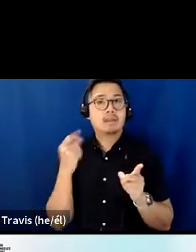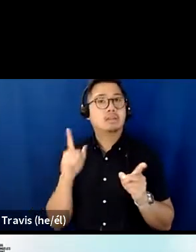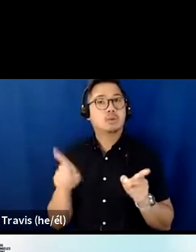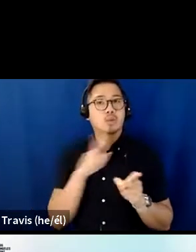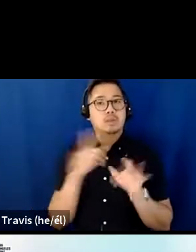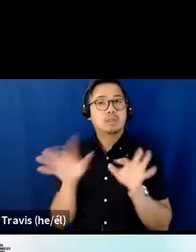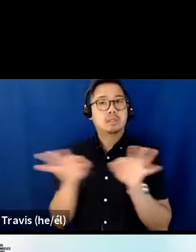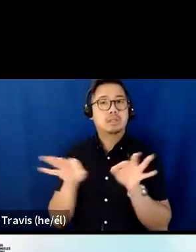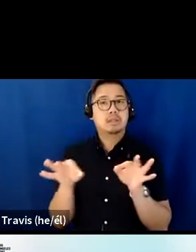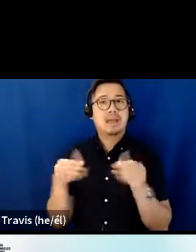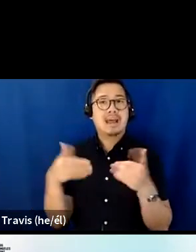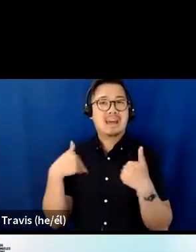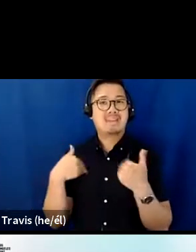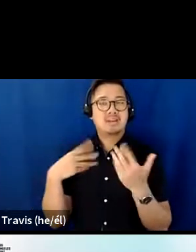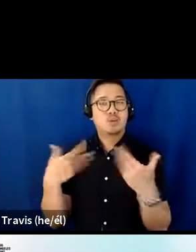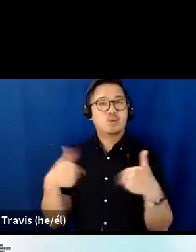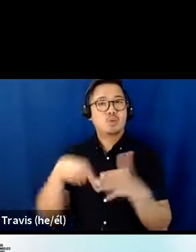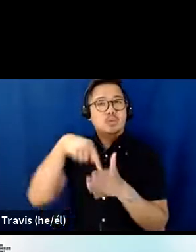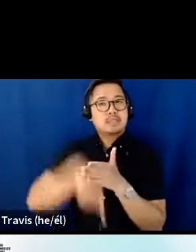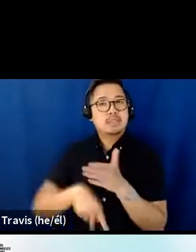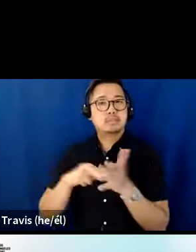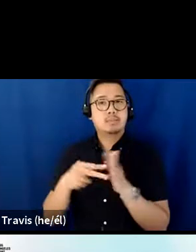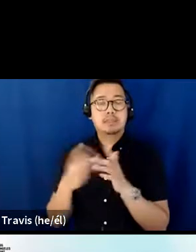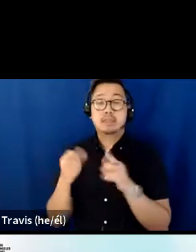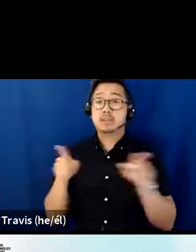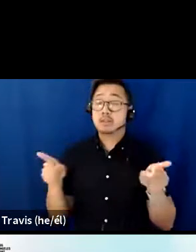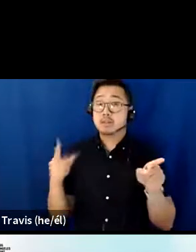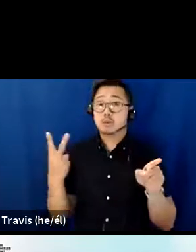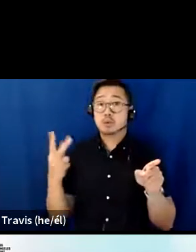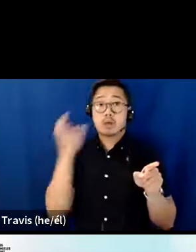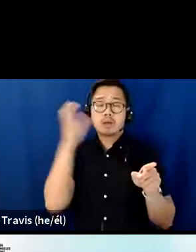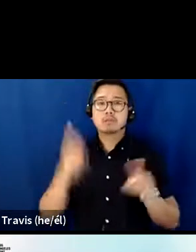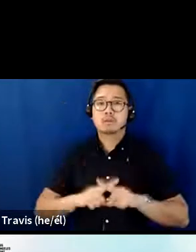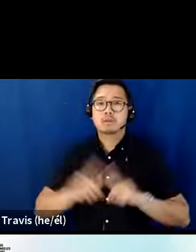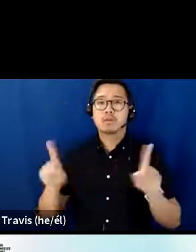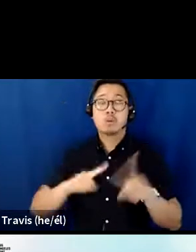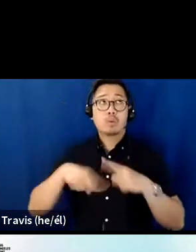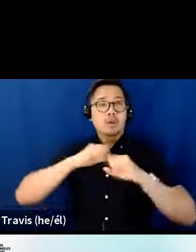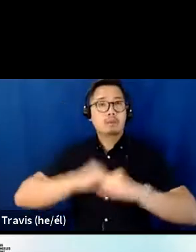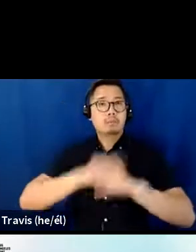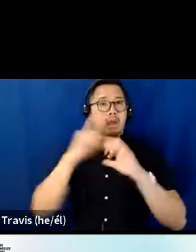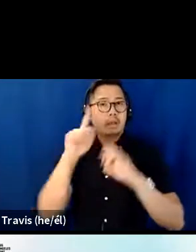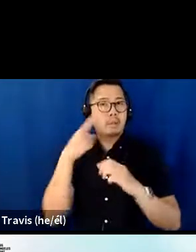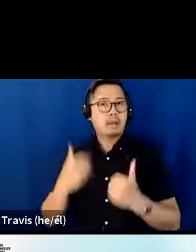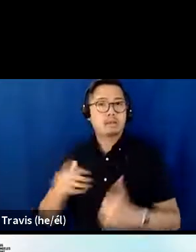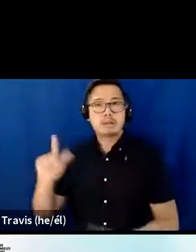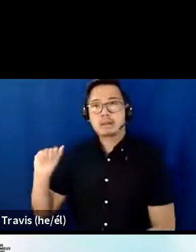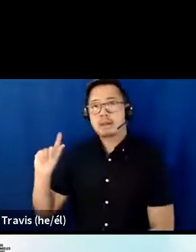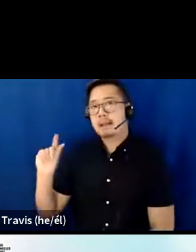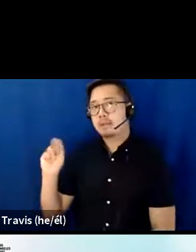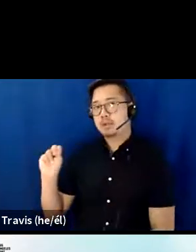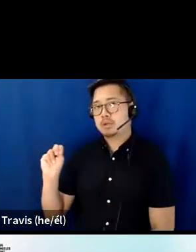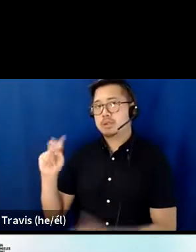for liberation than it is to me for freedom. And so when I think of Black liberation, I'm coming from the self-led